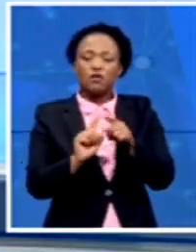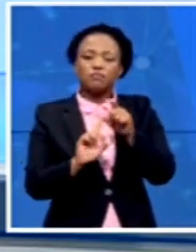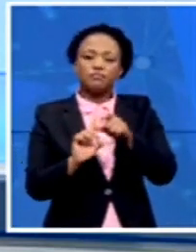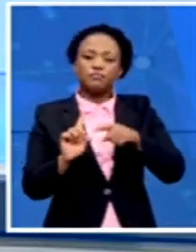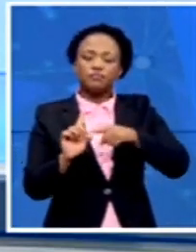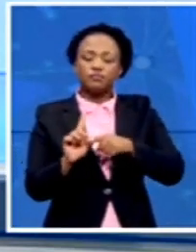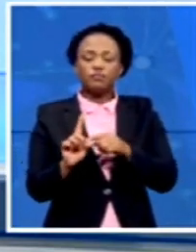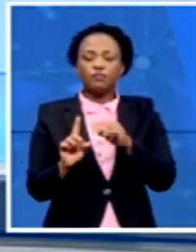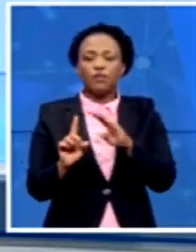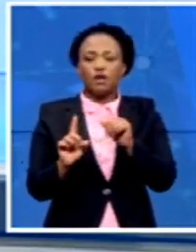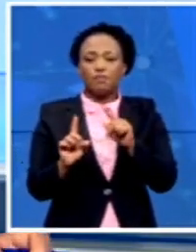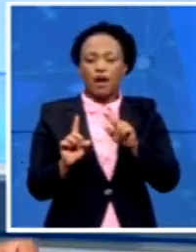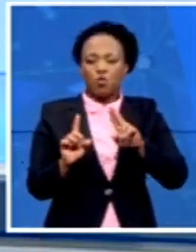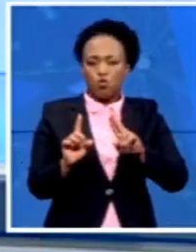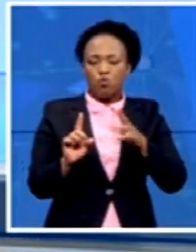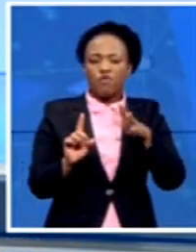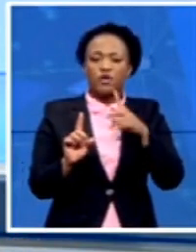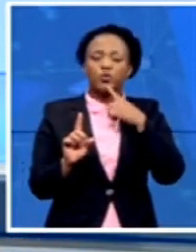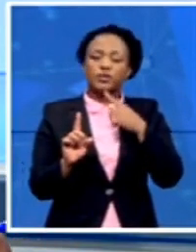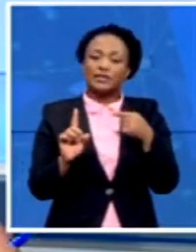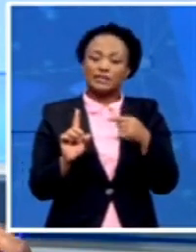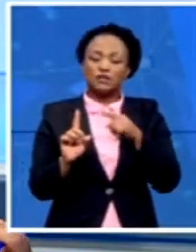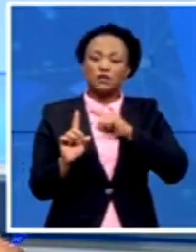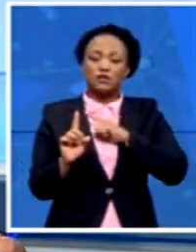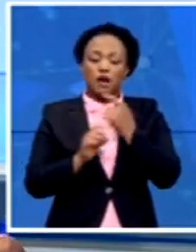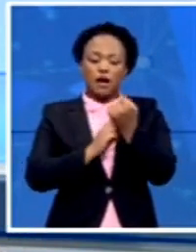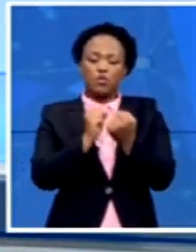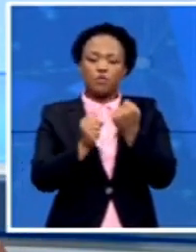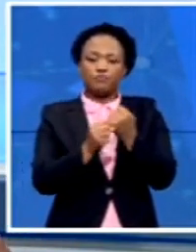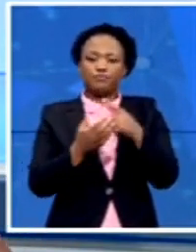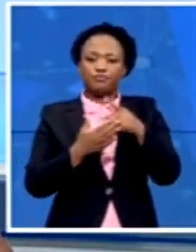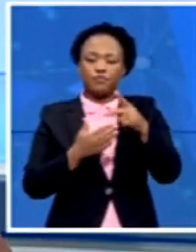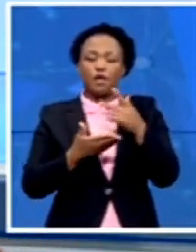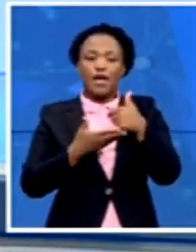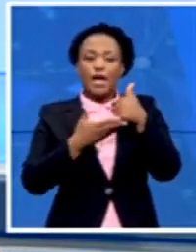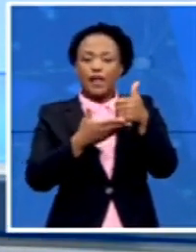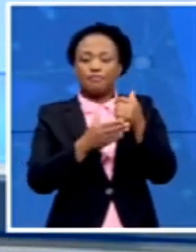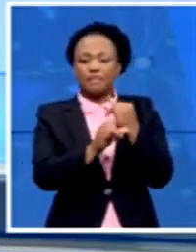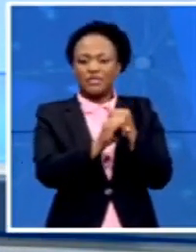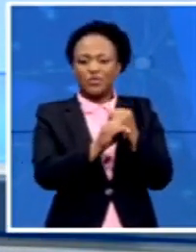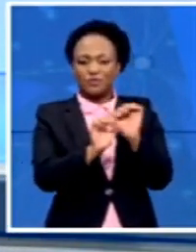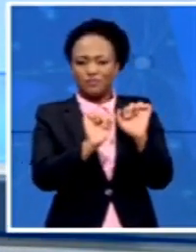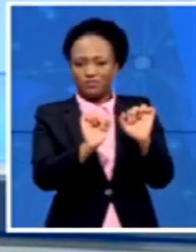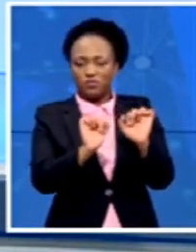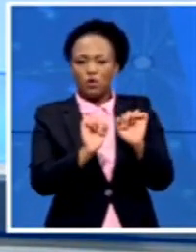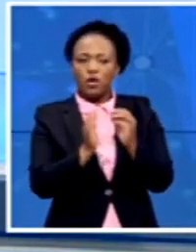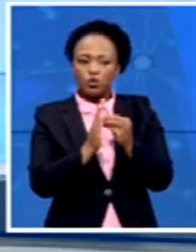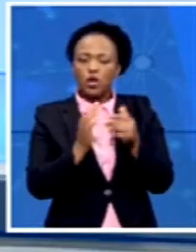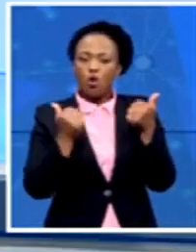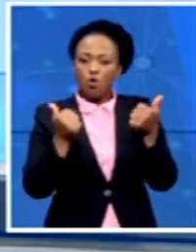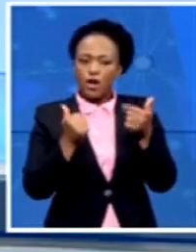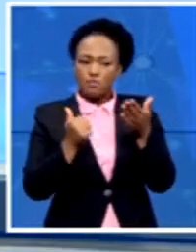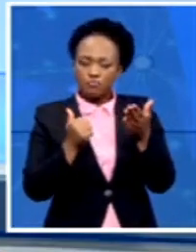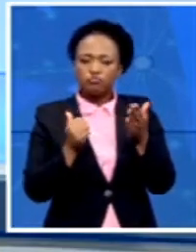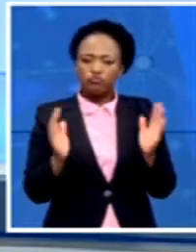this biannual project assists the institution in grooming work-ready students. SABC News reporter Ofentse Setimo is with the